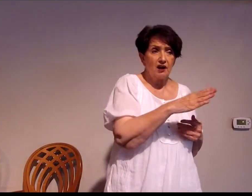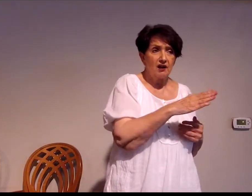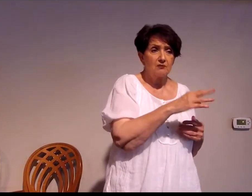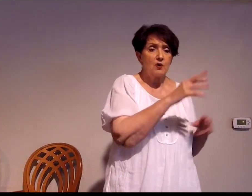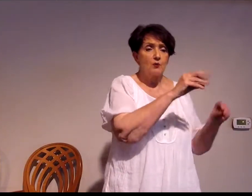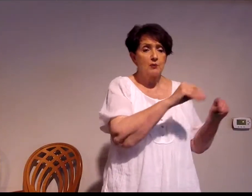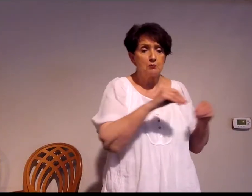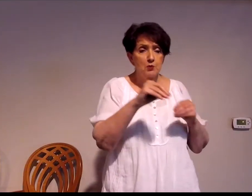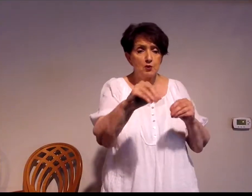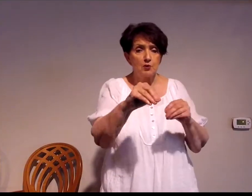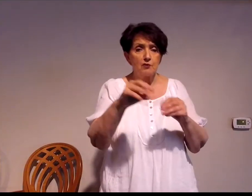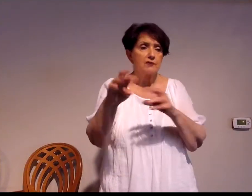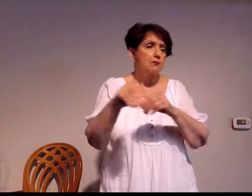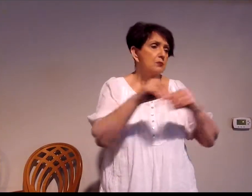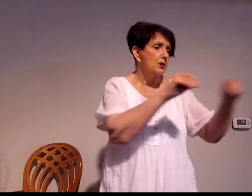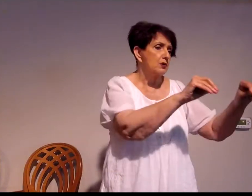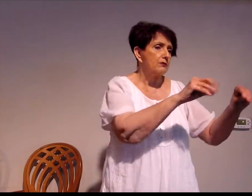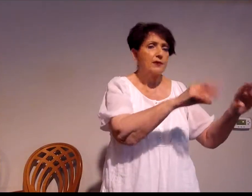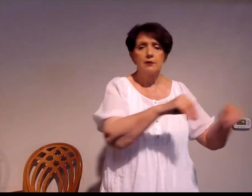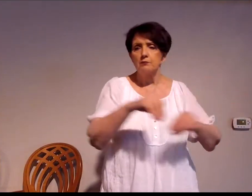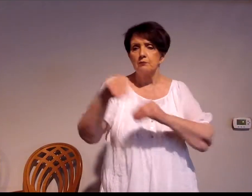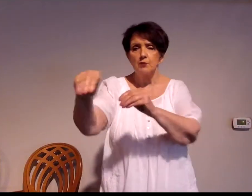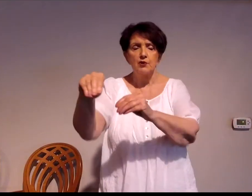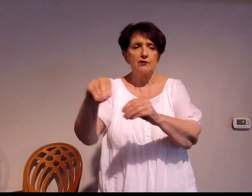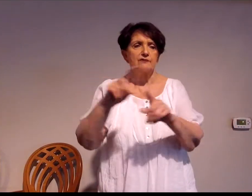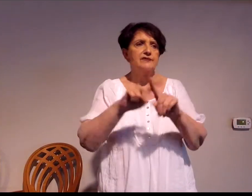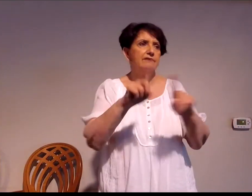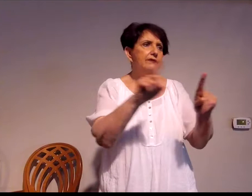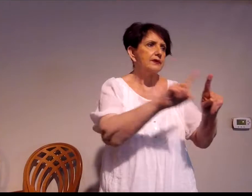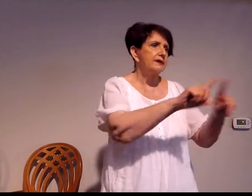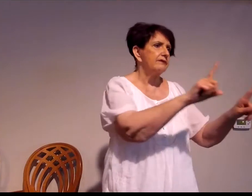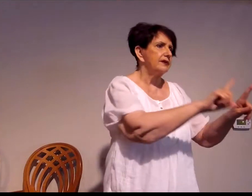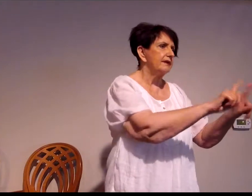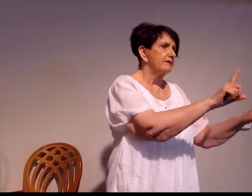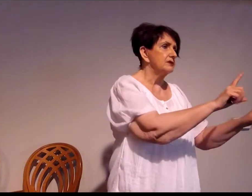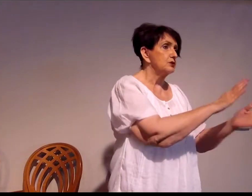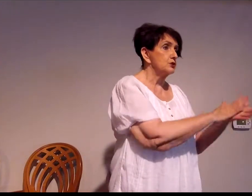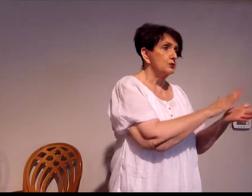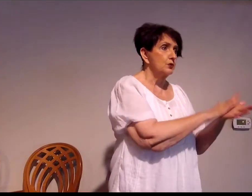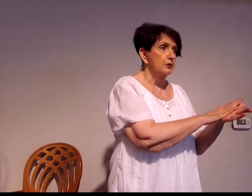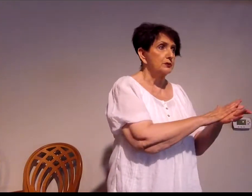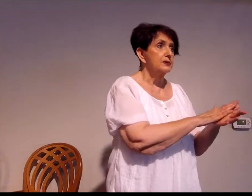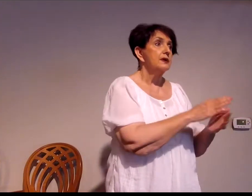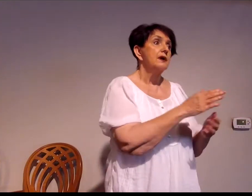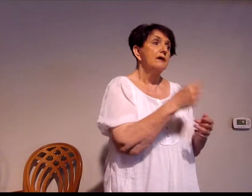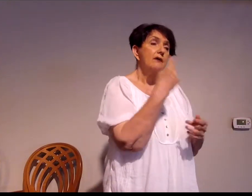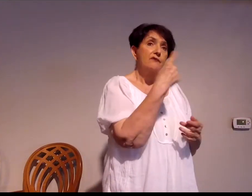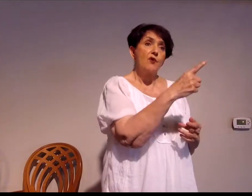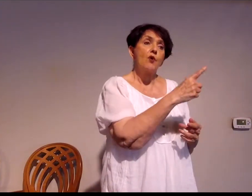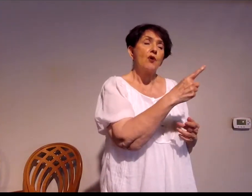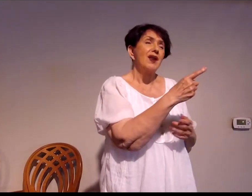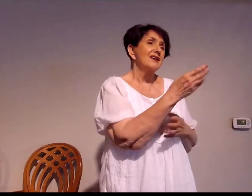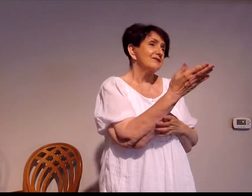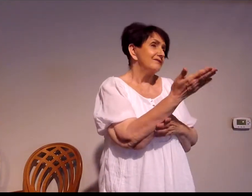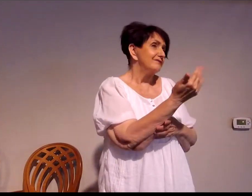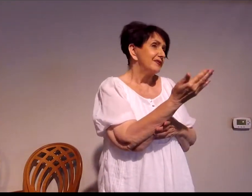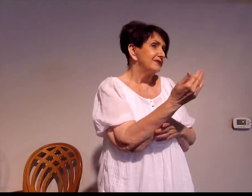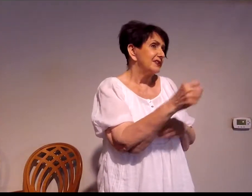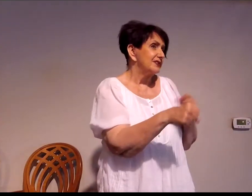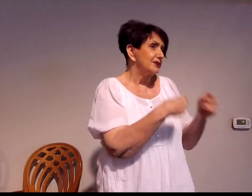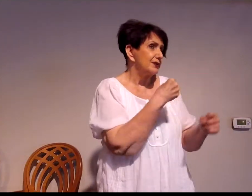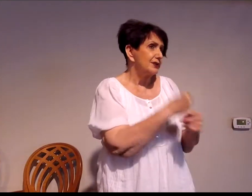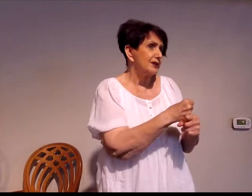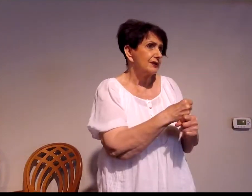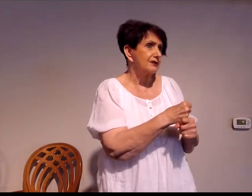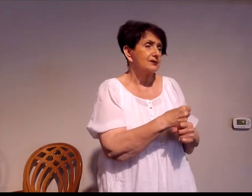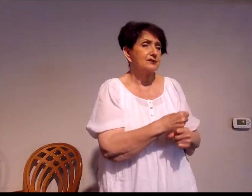which took me to different school systems for 15 plus years. And so I didn't have I've had this childhood friend for